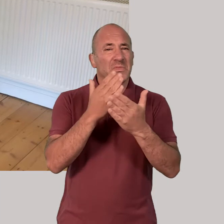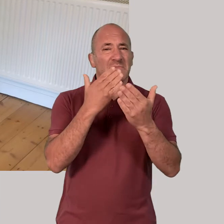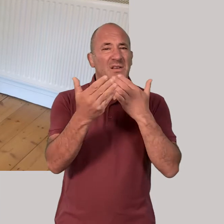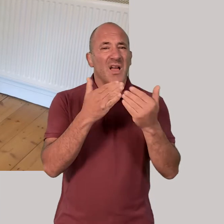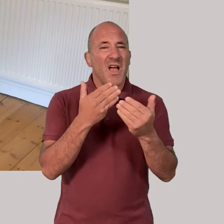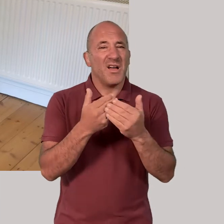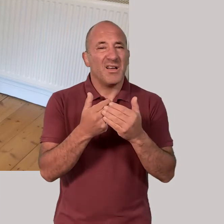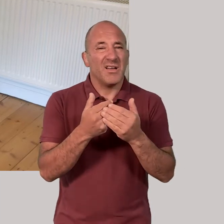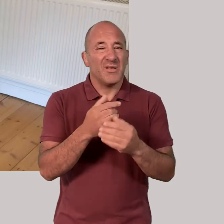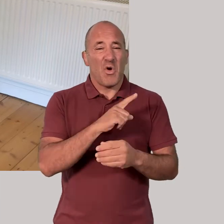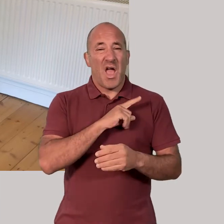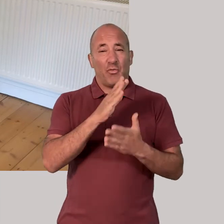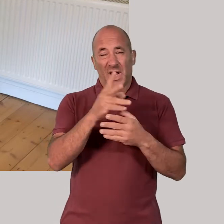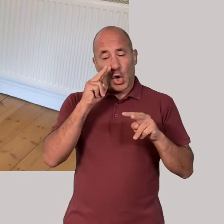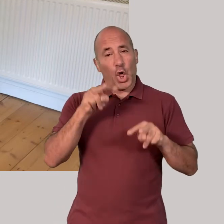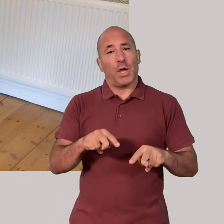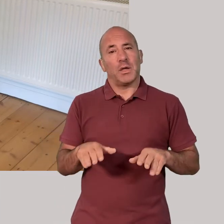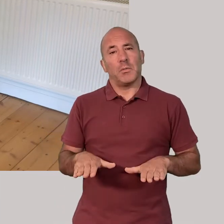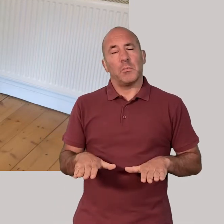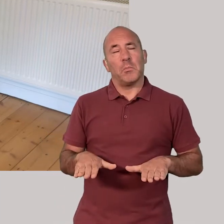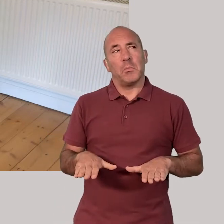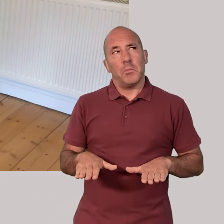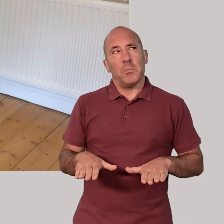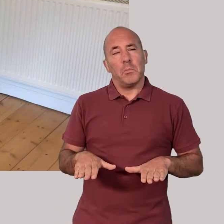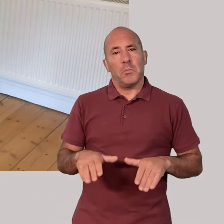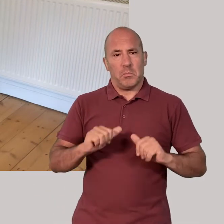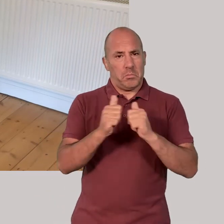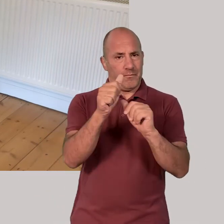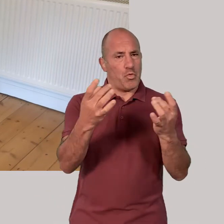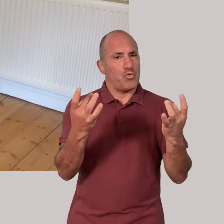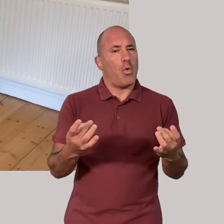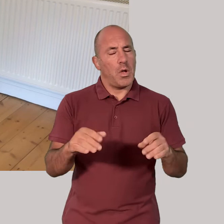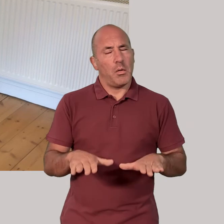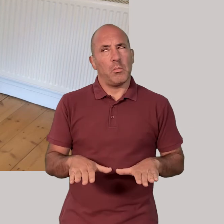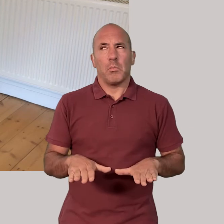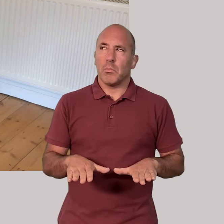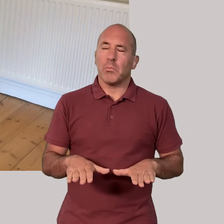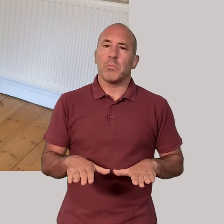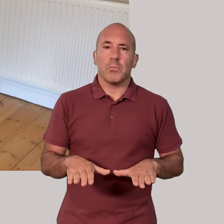And it doesn't matter what the answers are because you're just observing, which is really good for yoga.